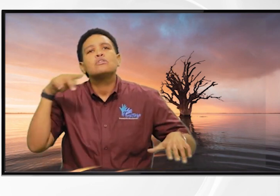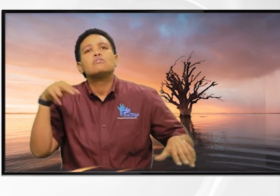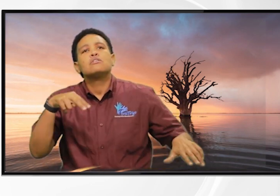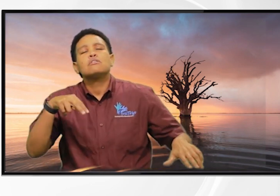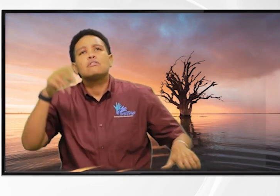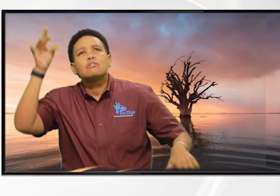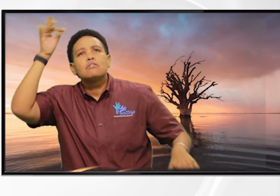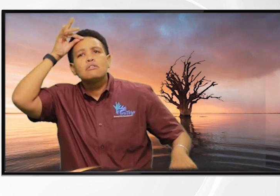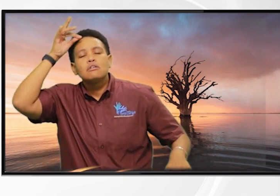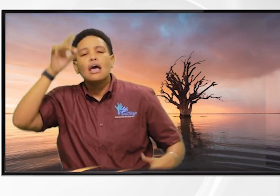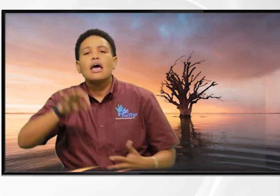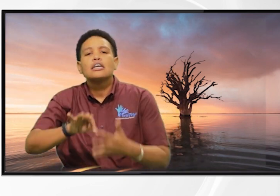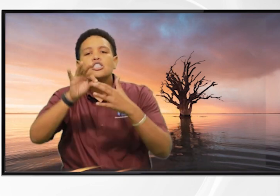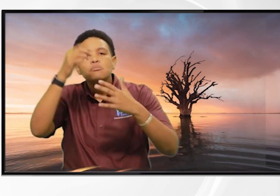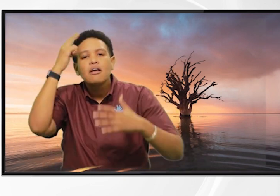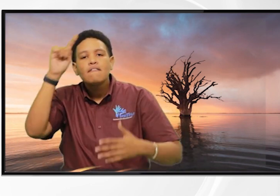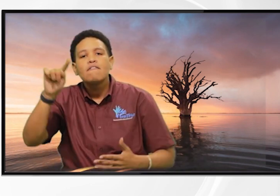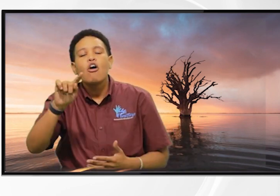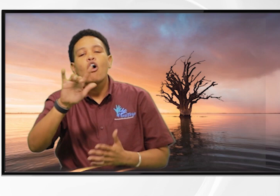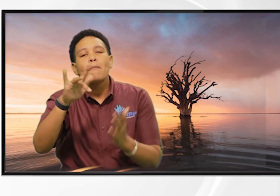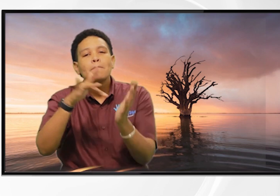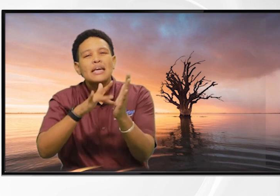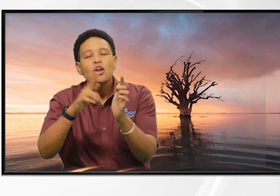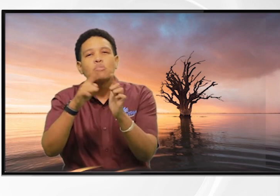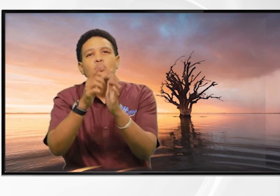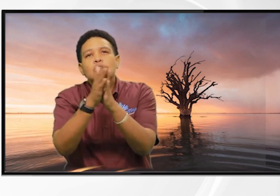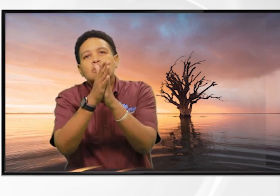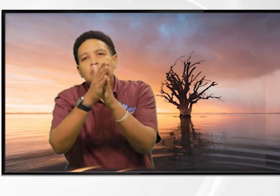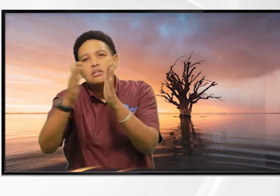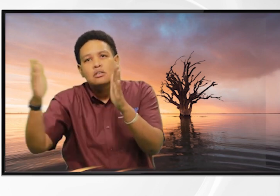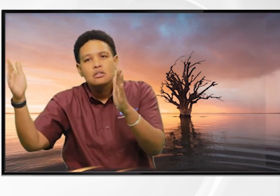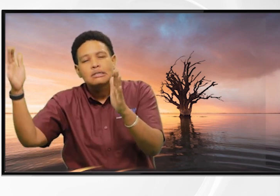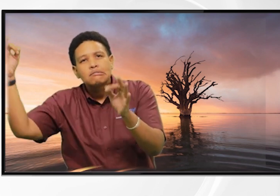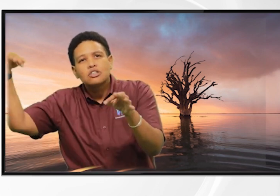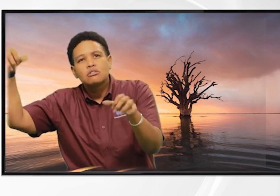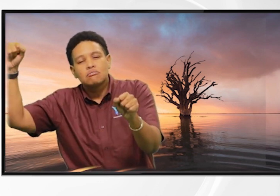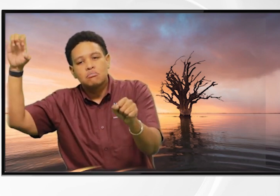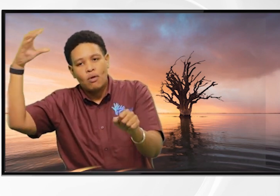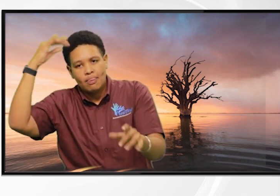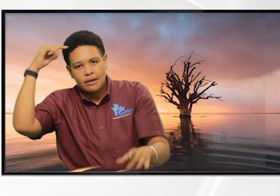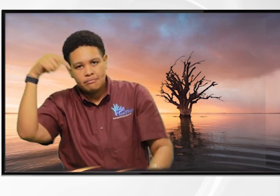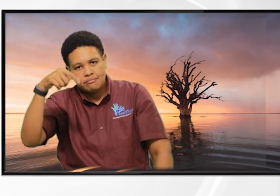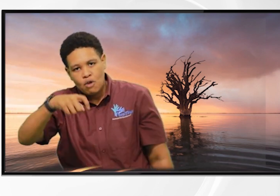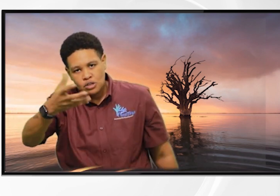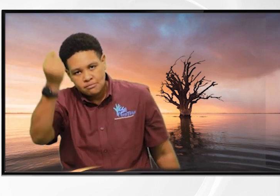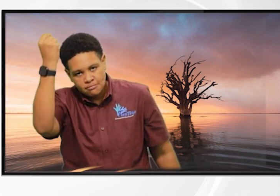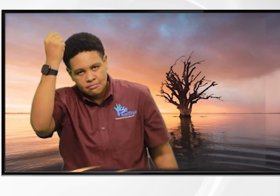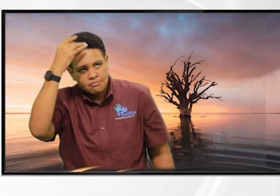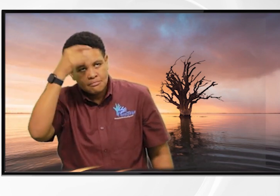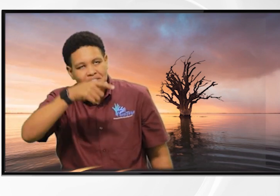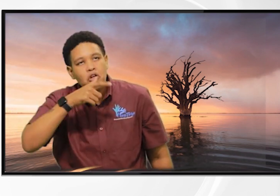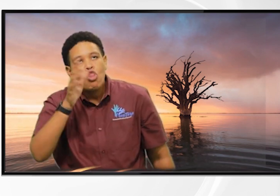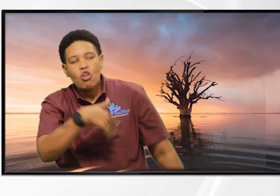into account especially for medium to long-term decision-making.